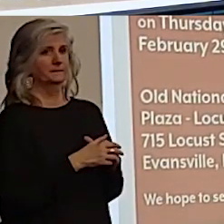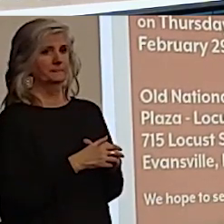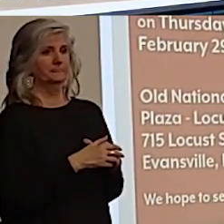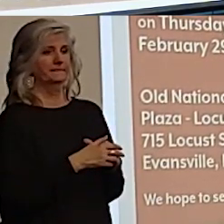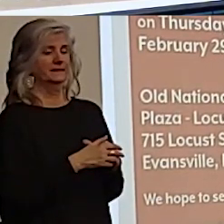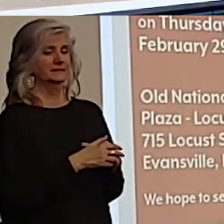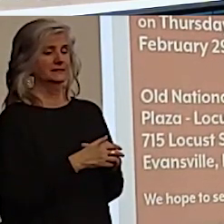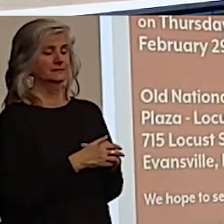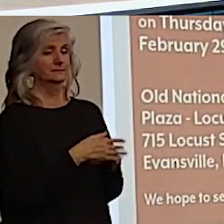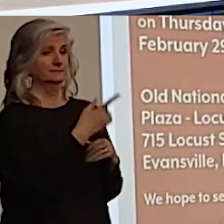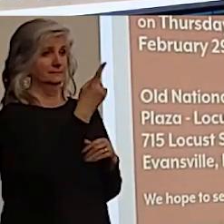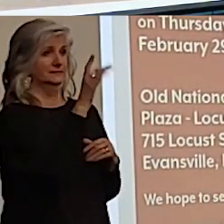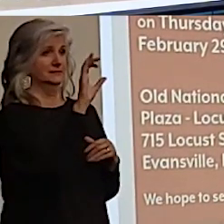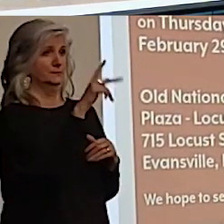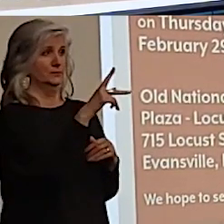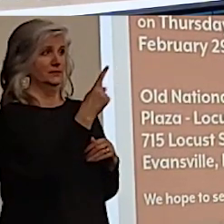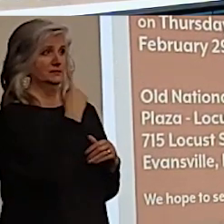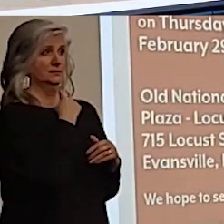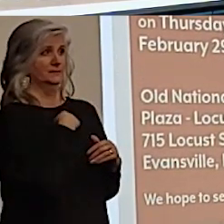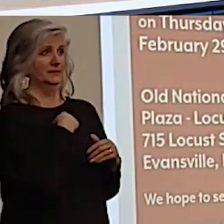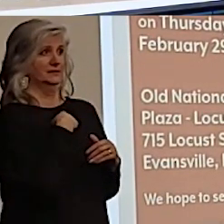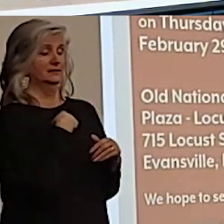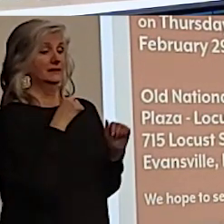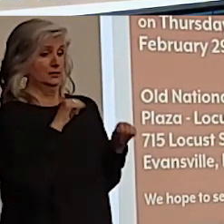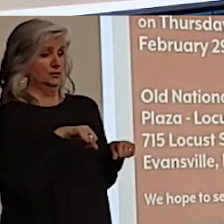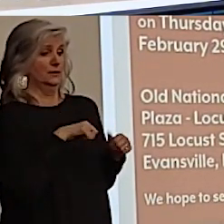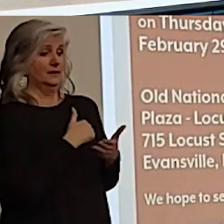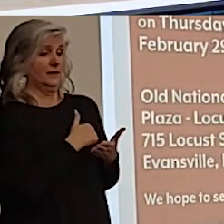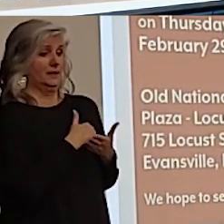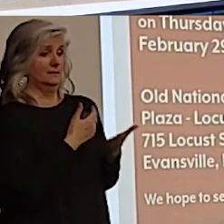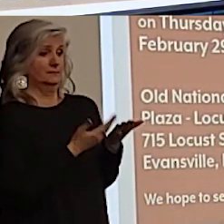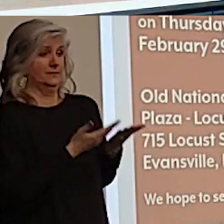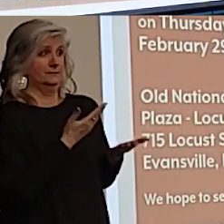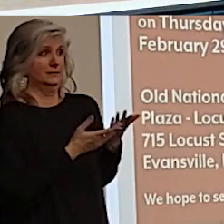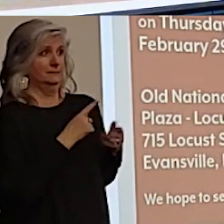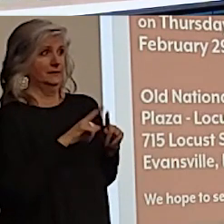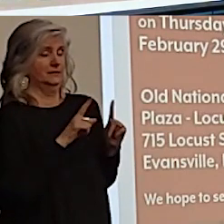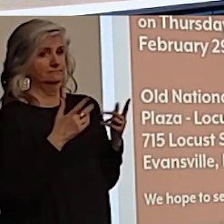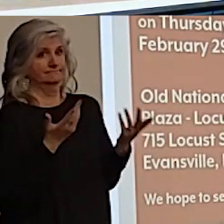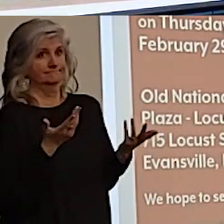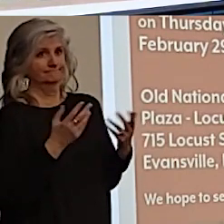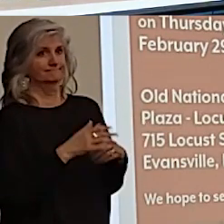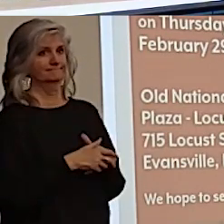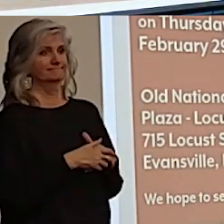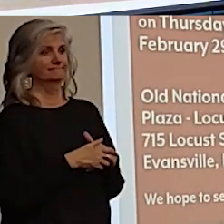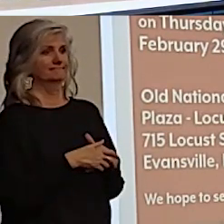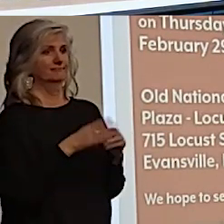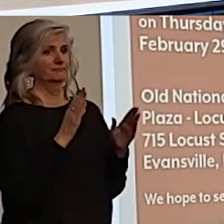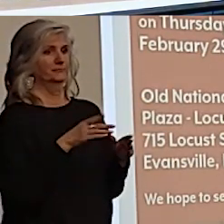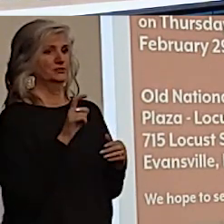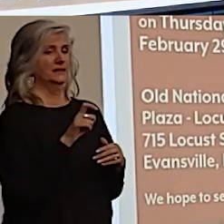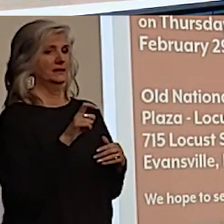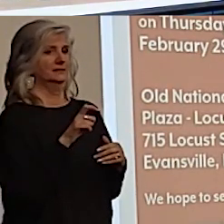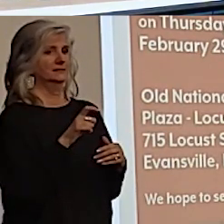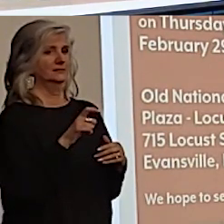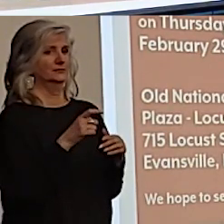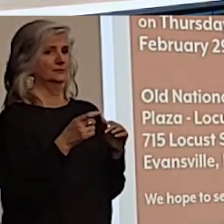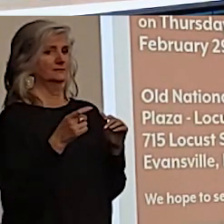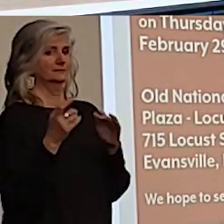was told that they could help, most likely, but the person had to get back to